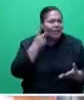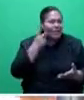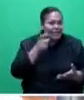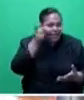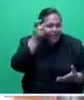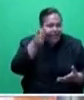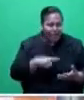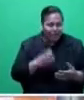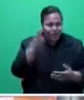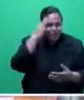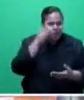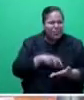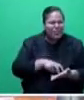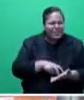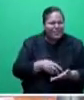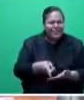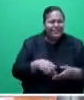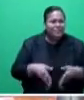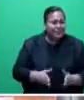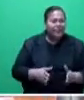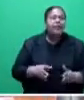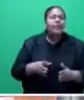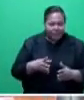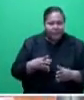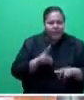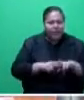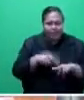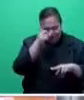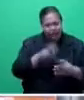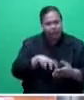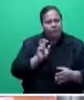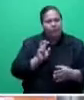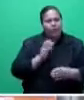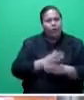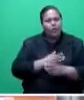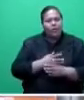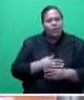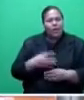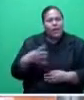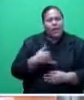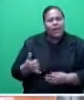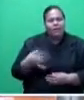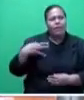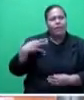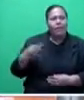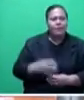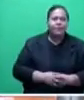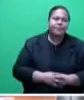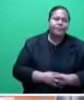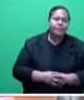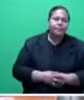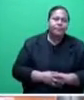after the birth of the child. And secondly, that there were instances where workers needed what we call